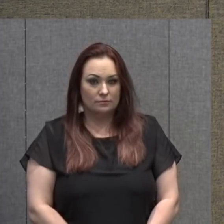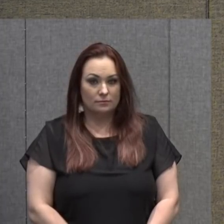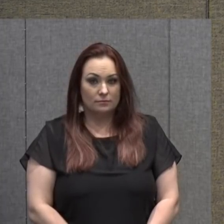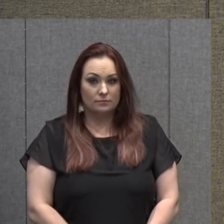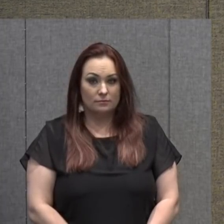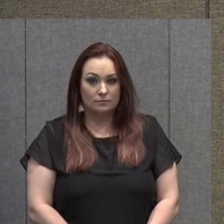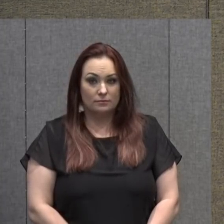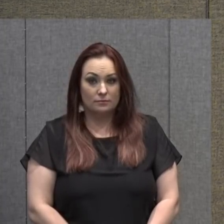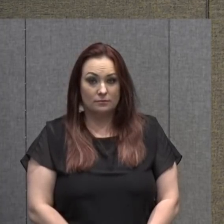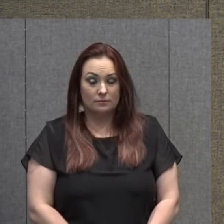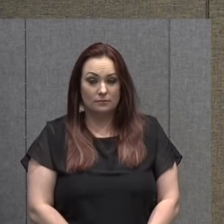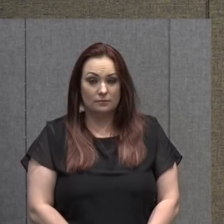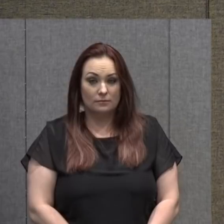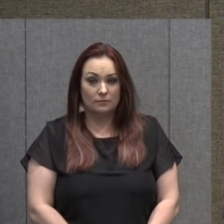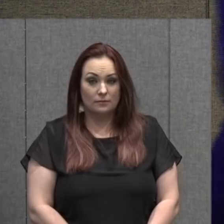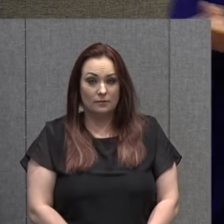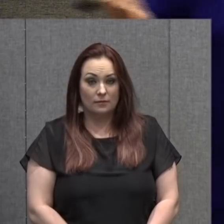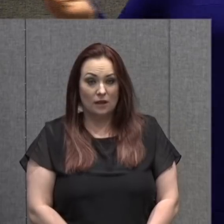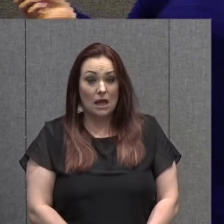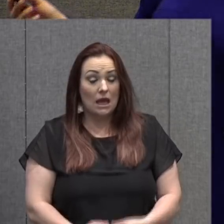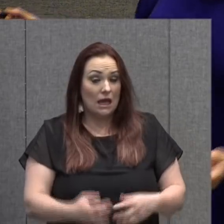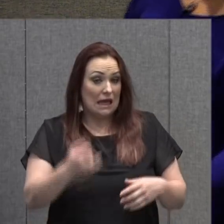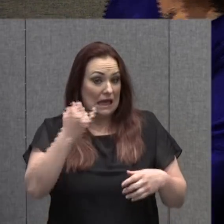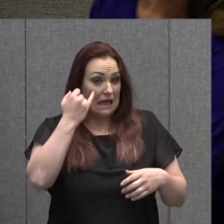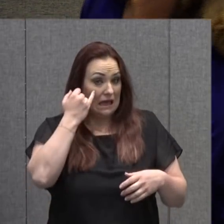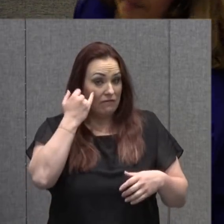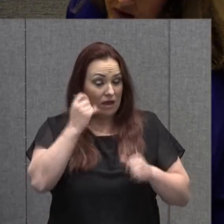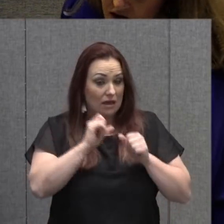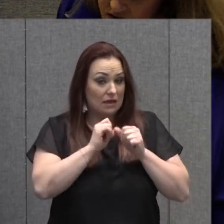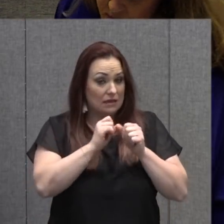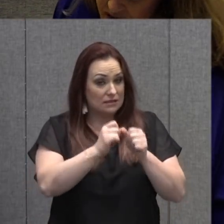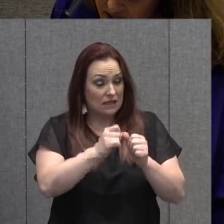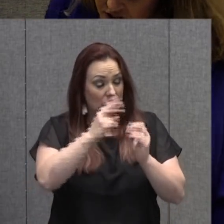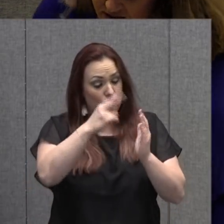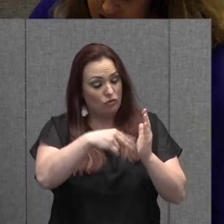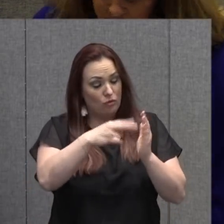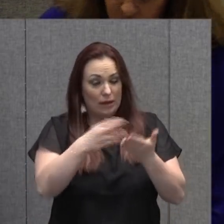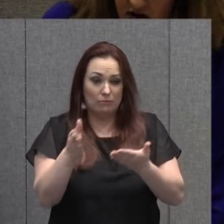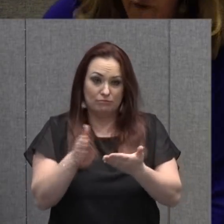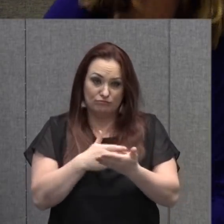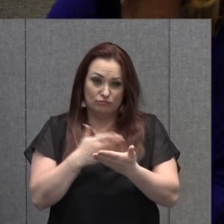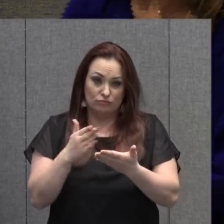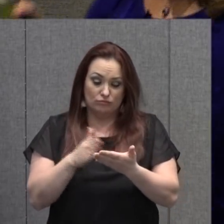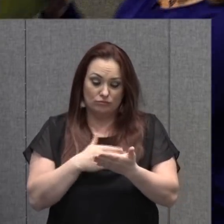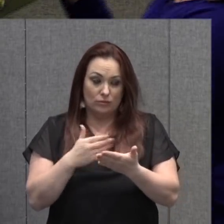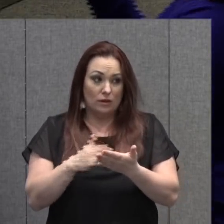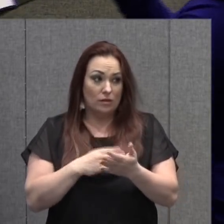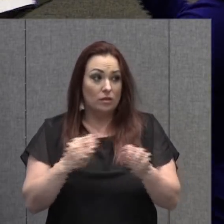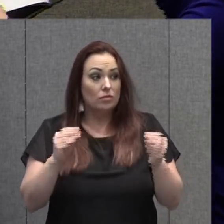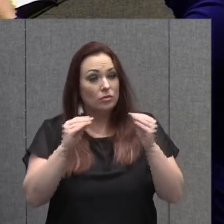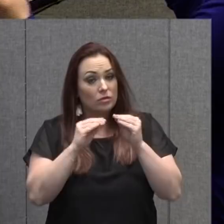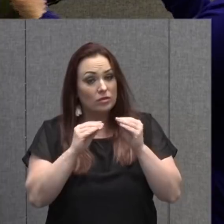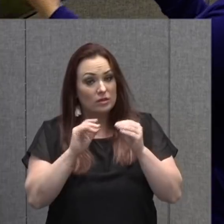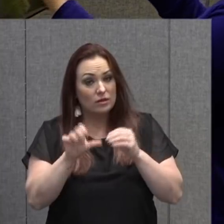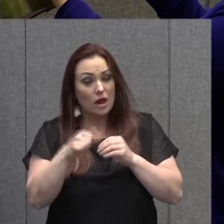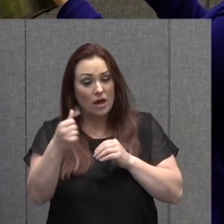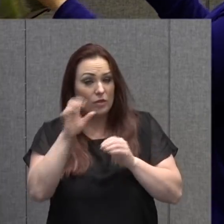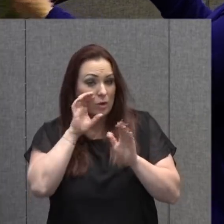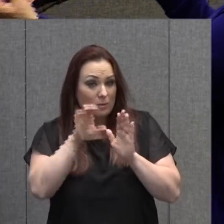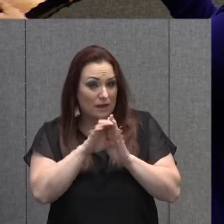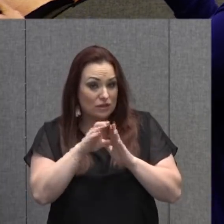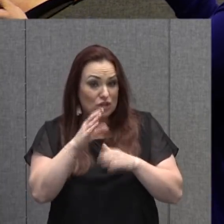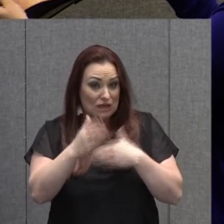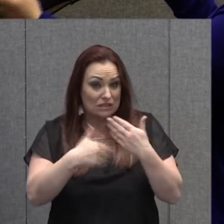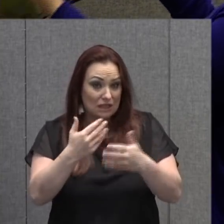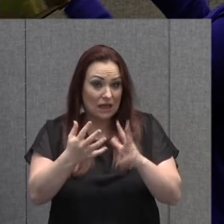If I go through and I look into the rest of the story, the pictures even further on in the story, the